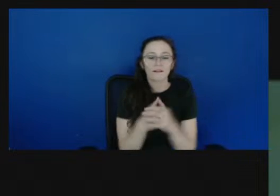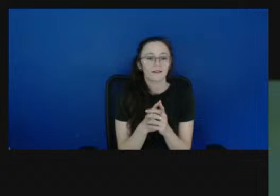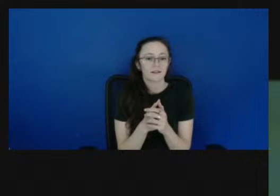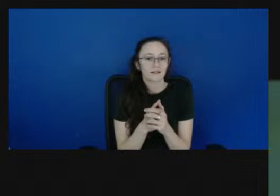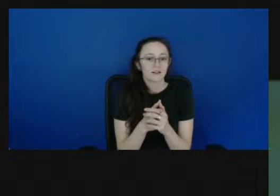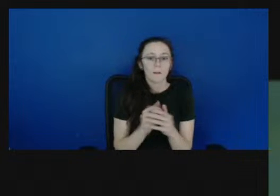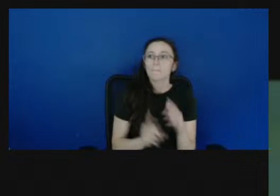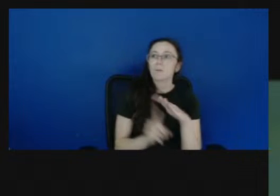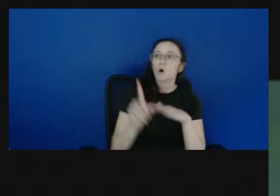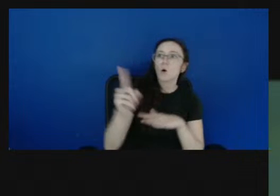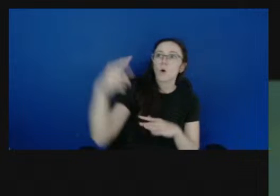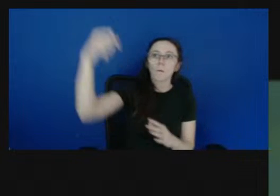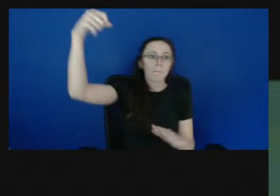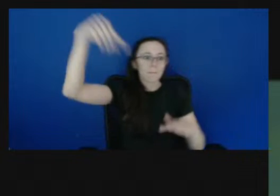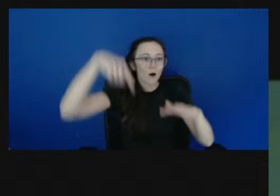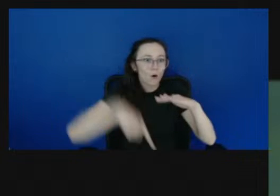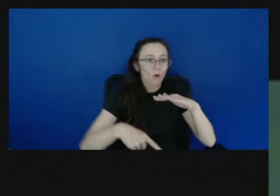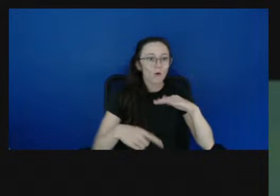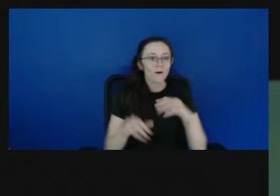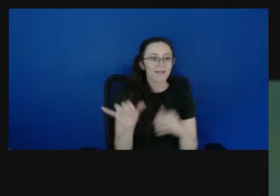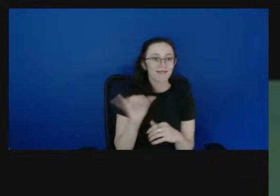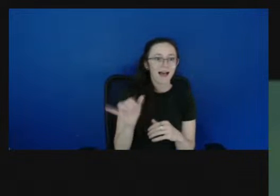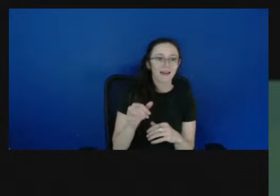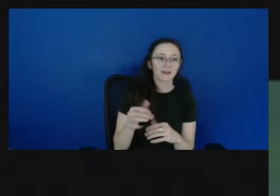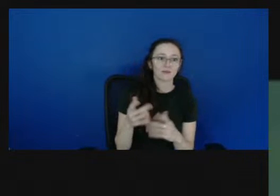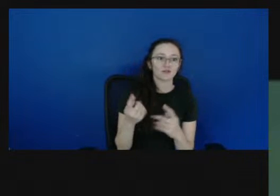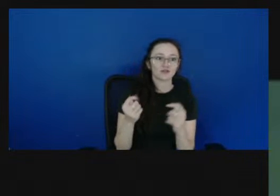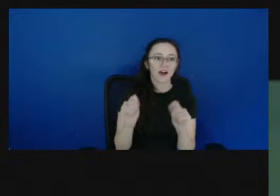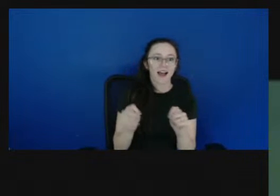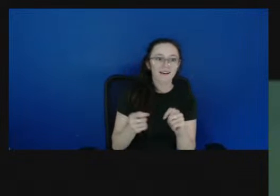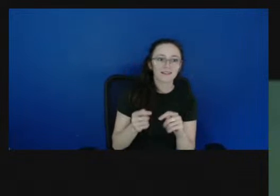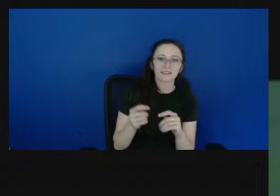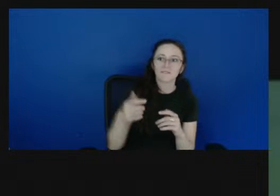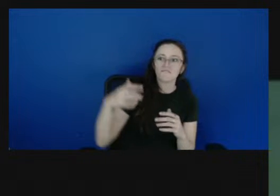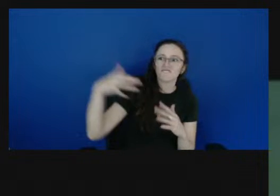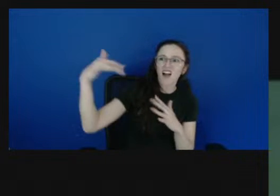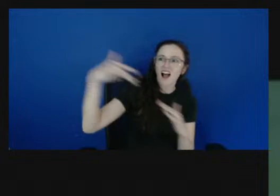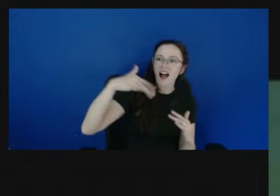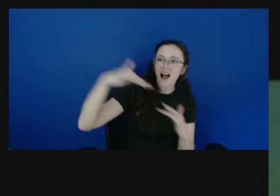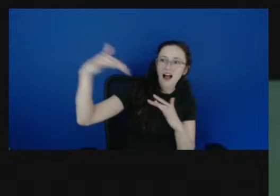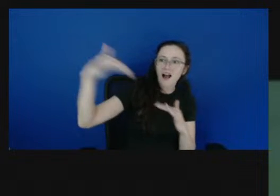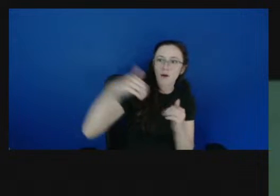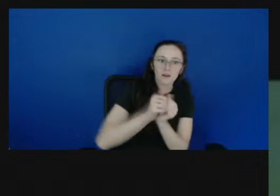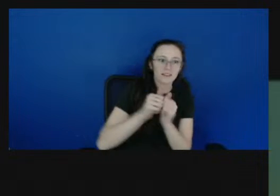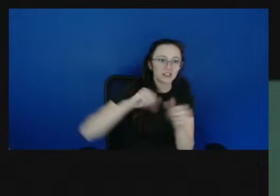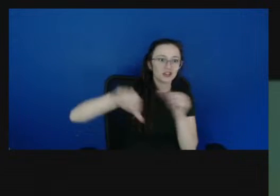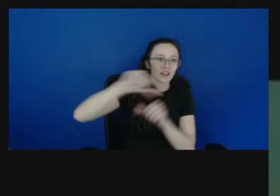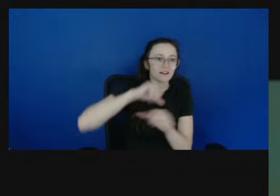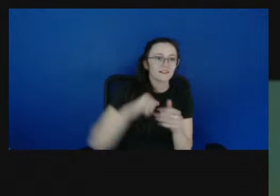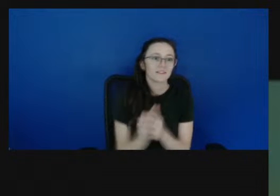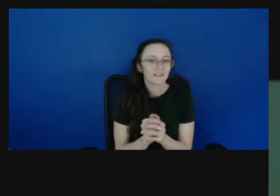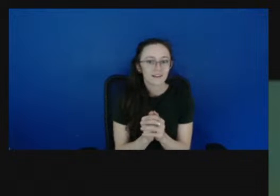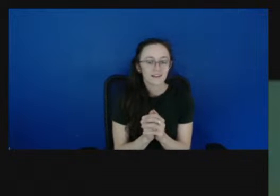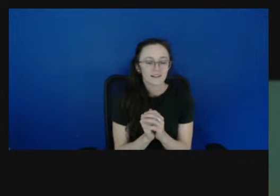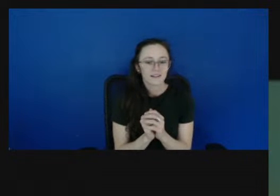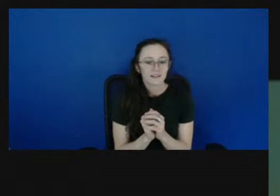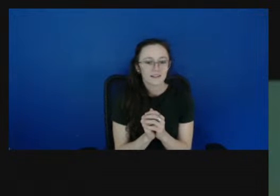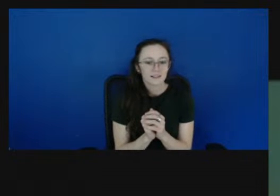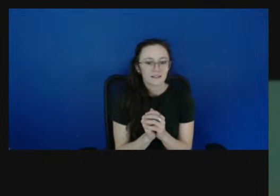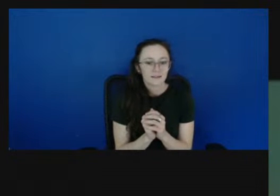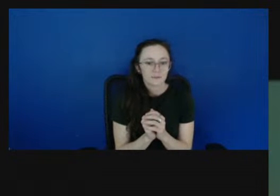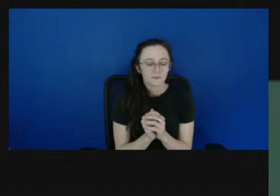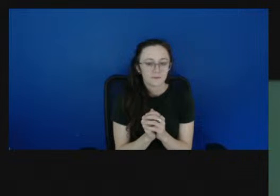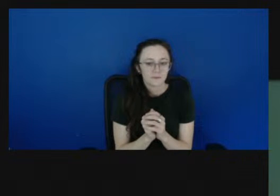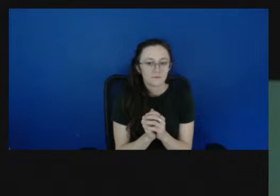back up at the sky as if stabbing back at the clouds. The spectators fled to the volcano house, causing a scene that the Hilo Tribune-Herald